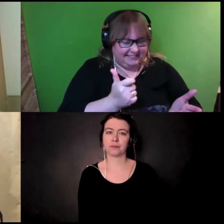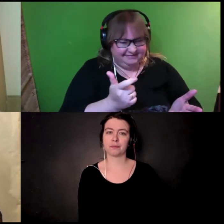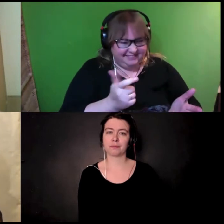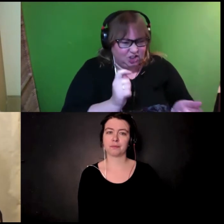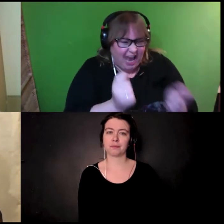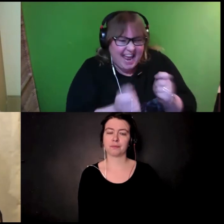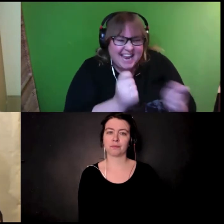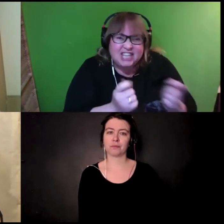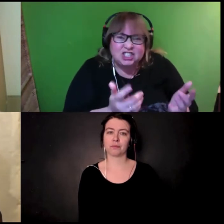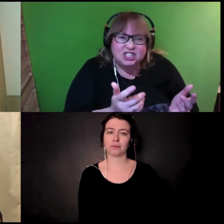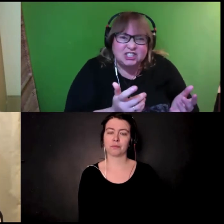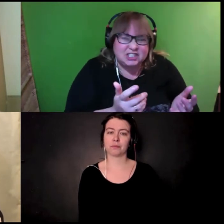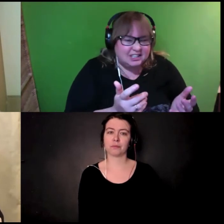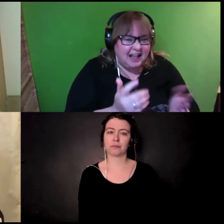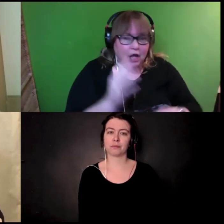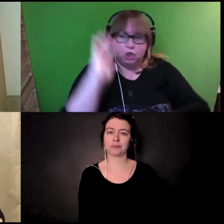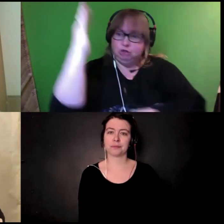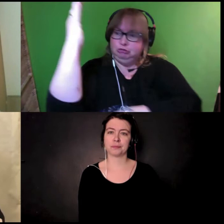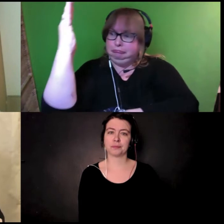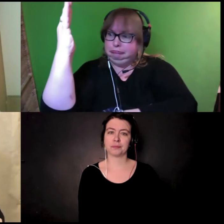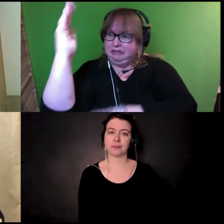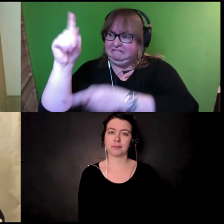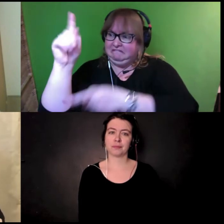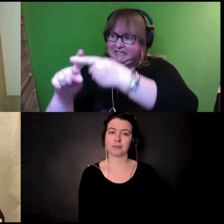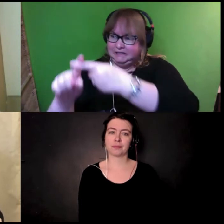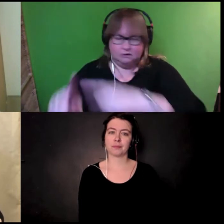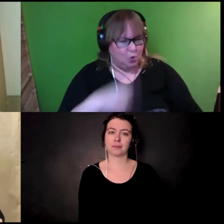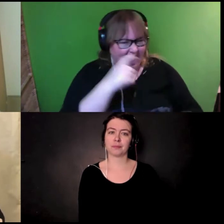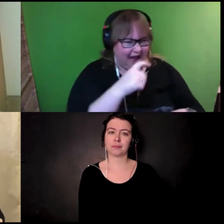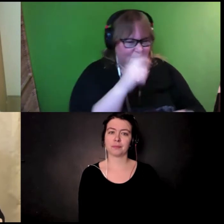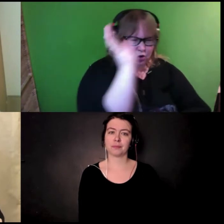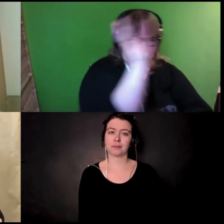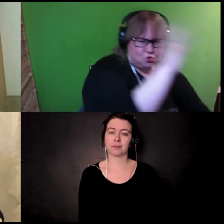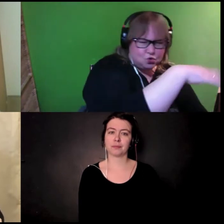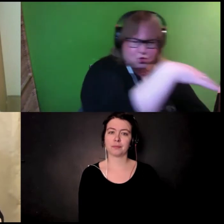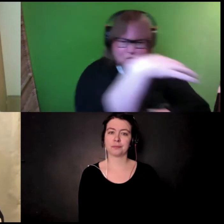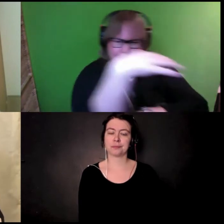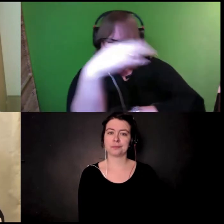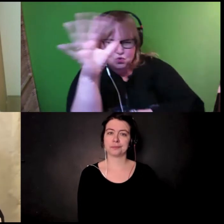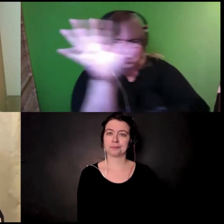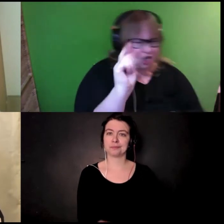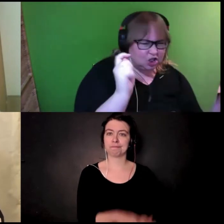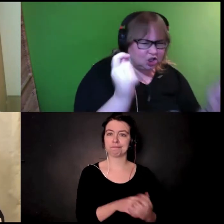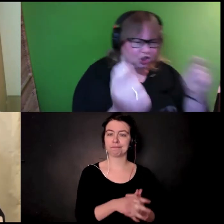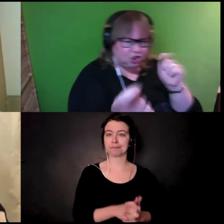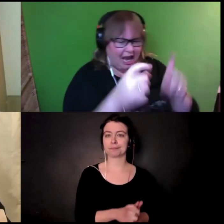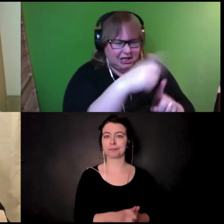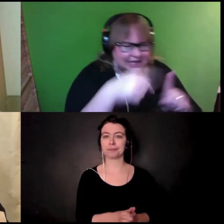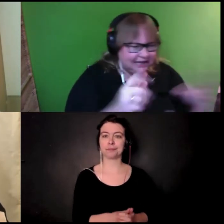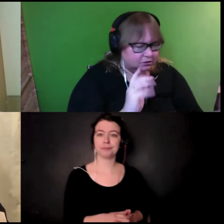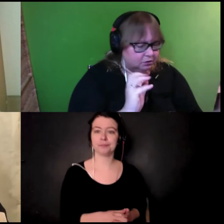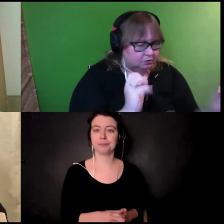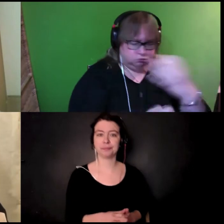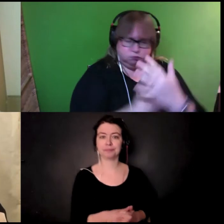than something that's like a robot that can be reprogrammed. Those are some of